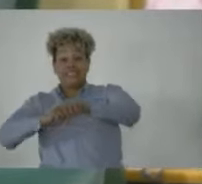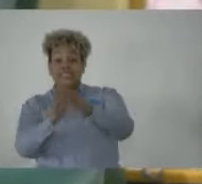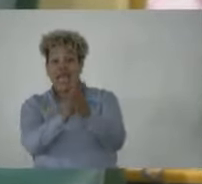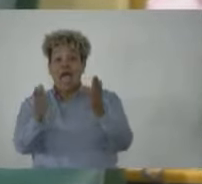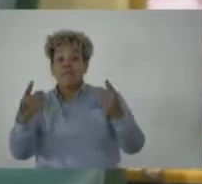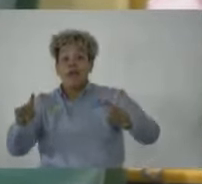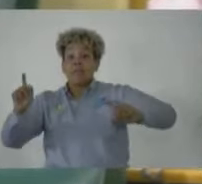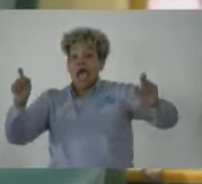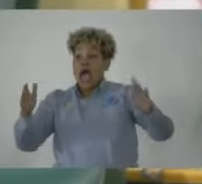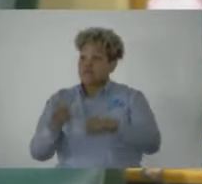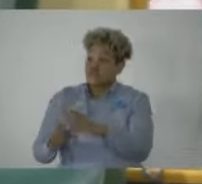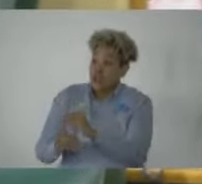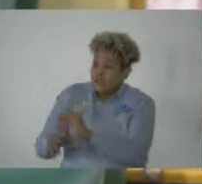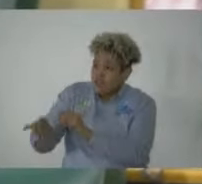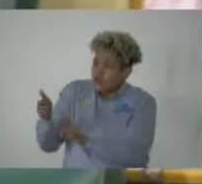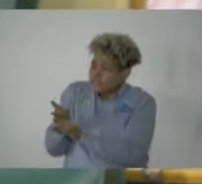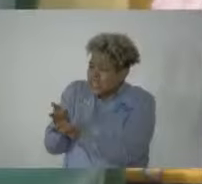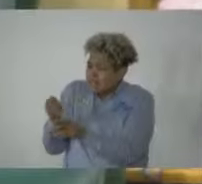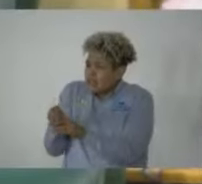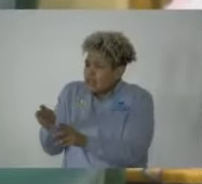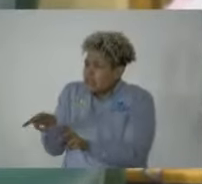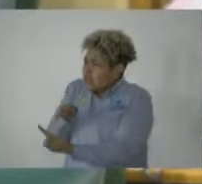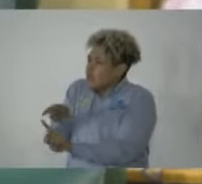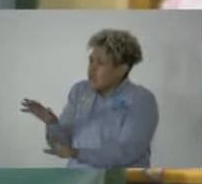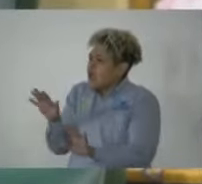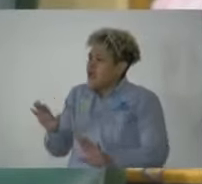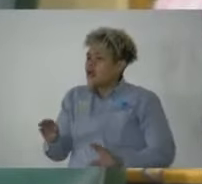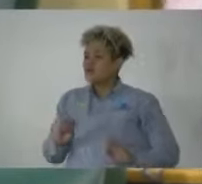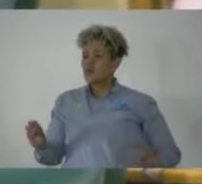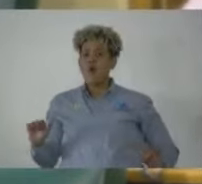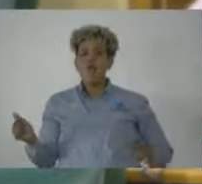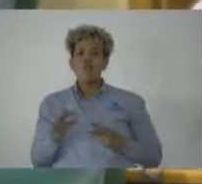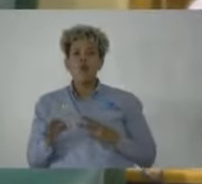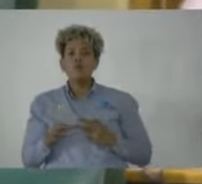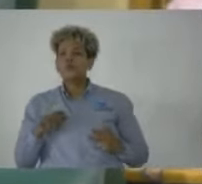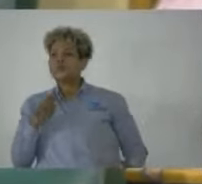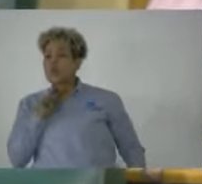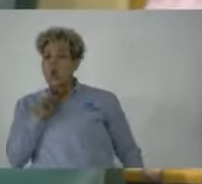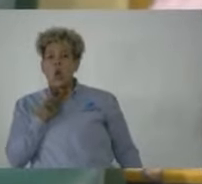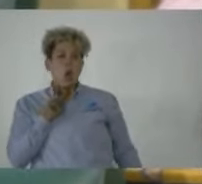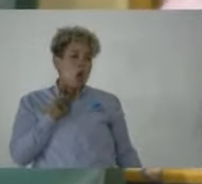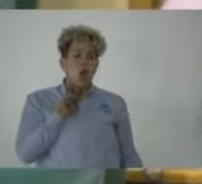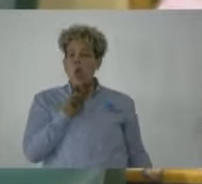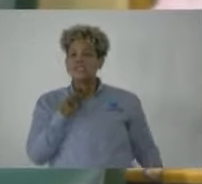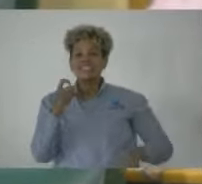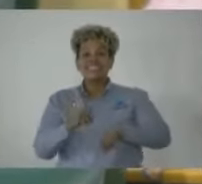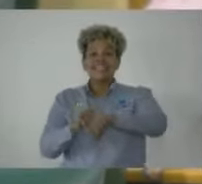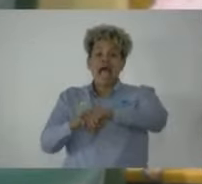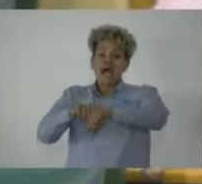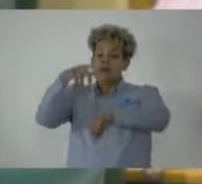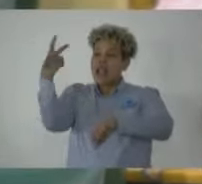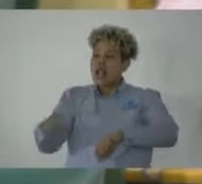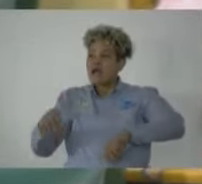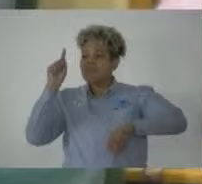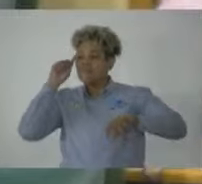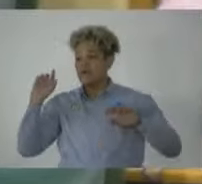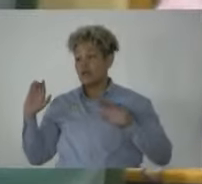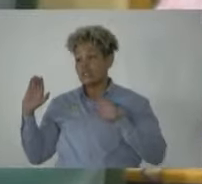the administration found itself in a position where there were no other options. The time came for